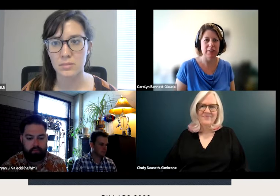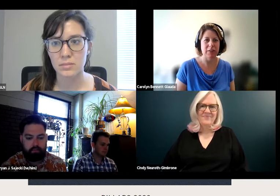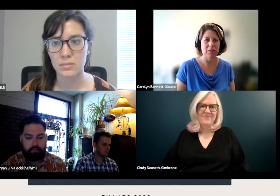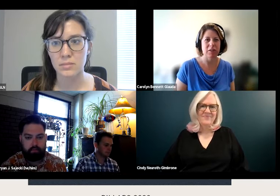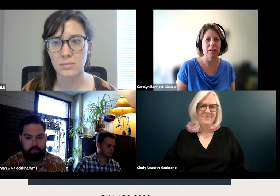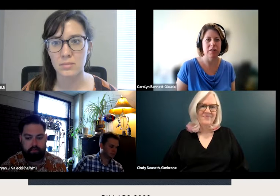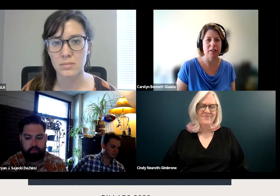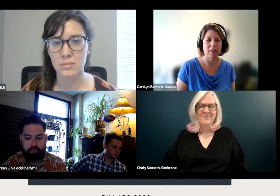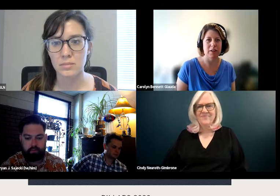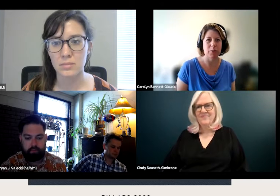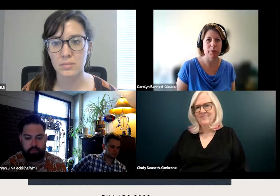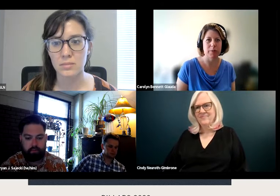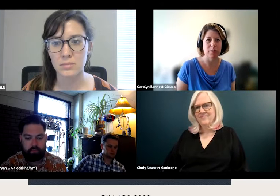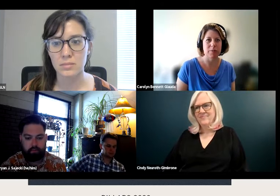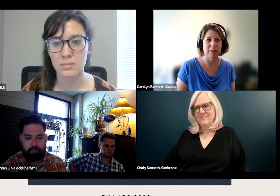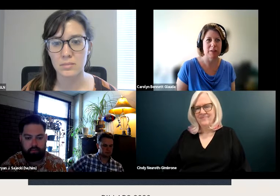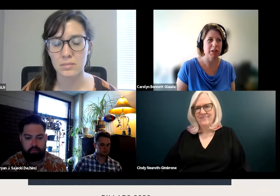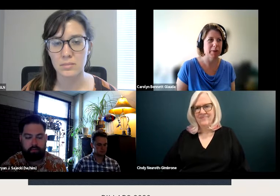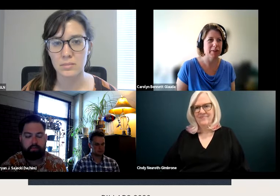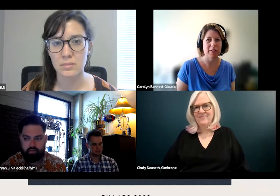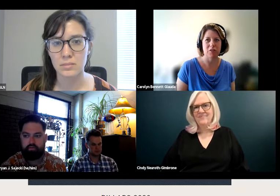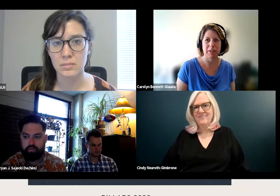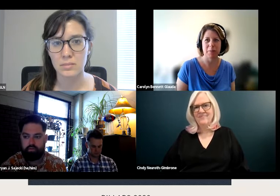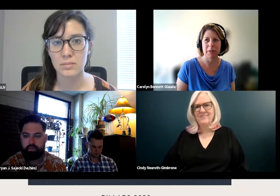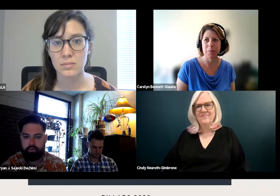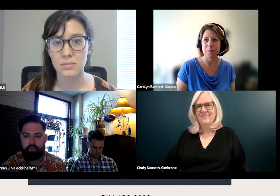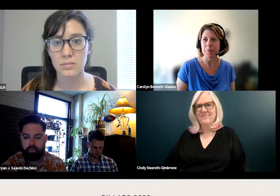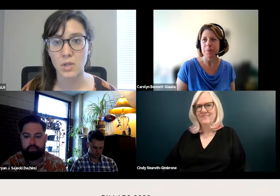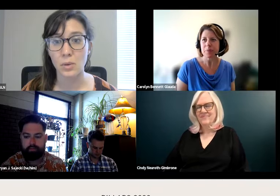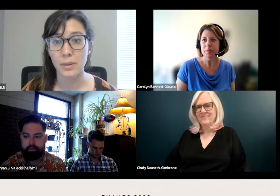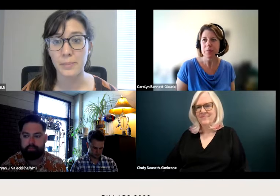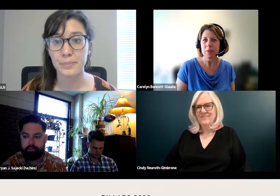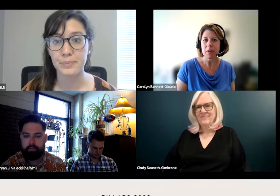Brian and Keith get started, then I will send them an email and I'll track them down.